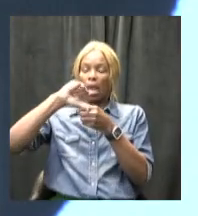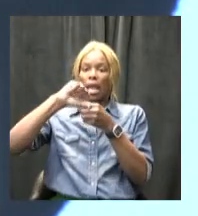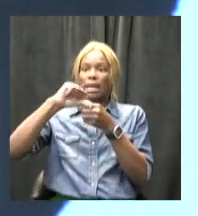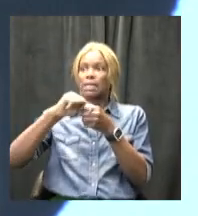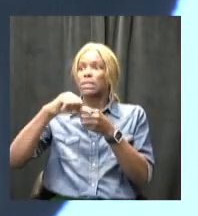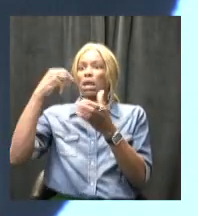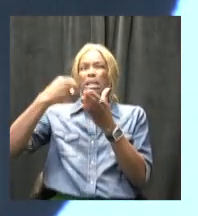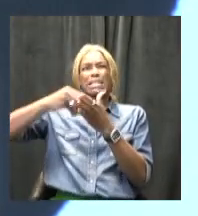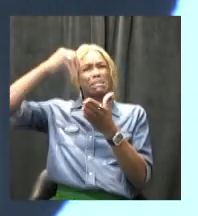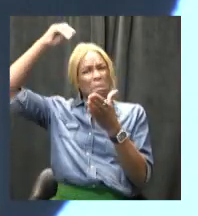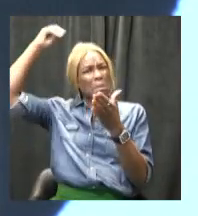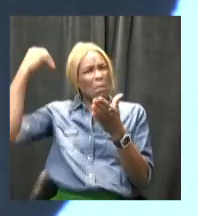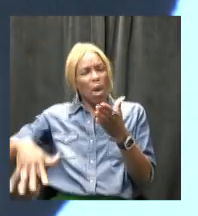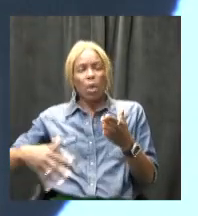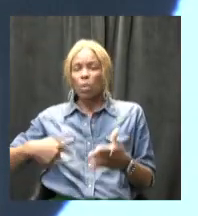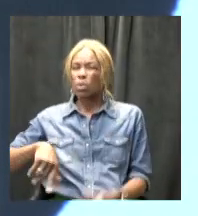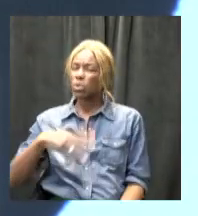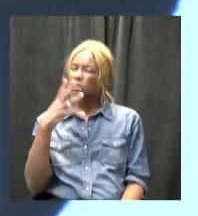gas.